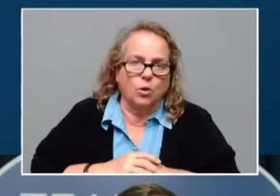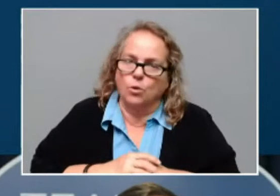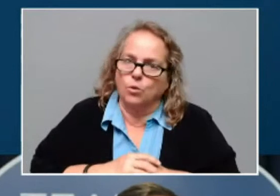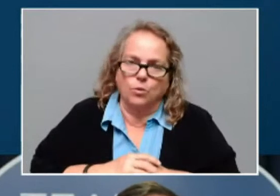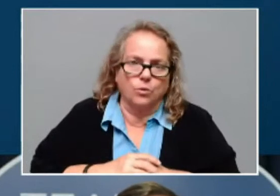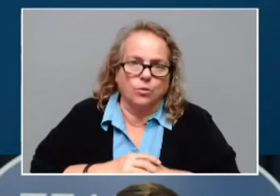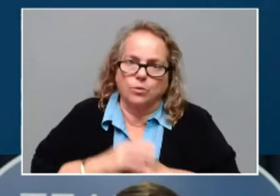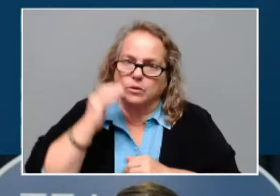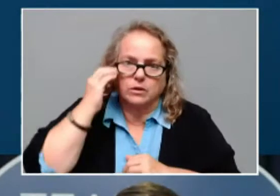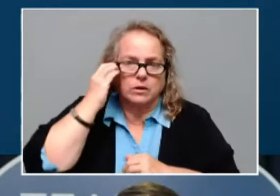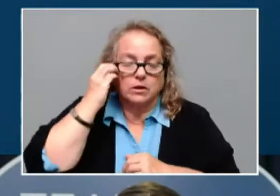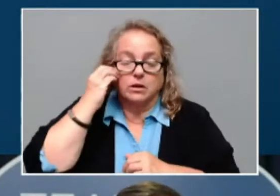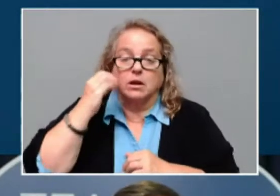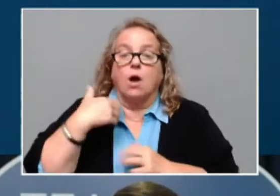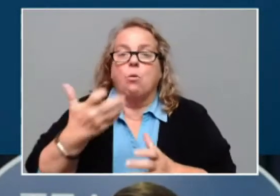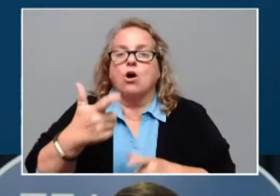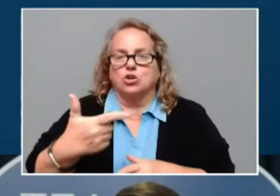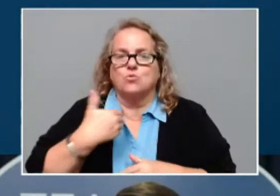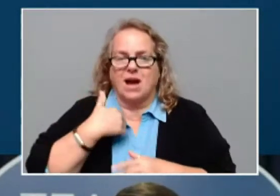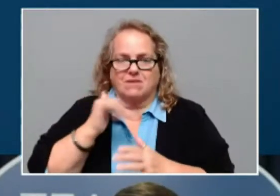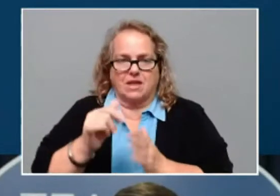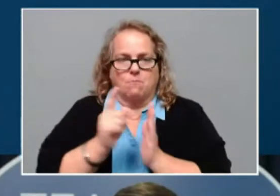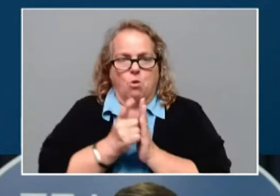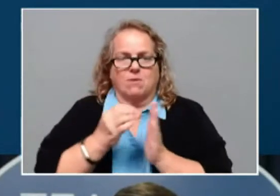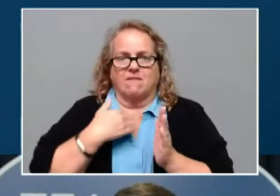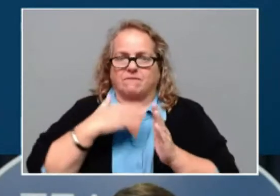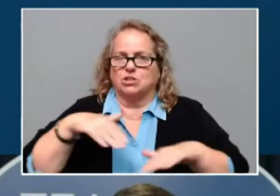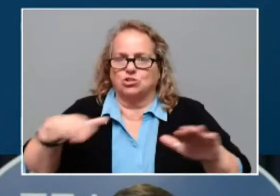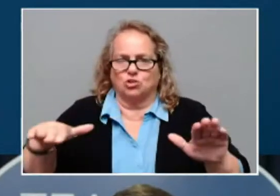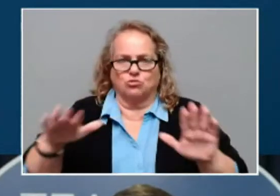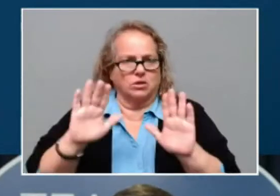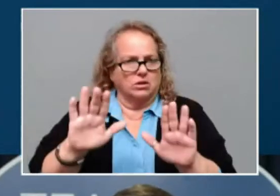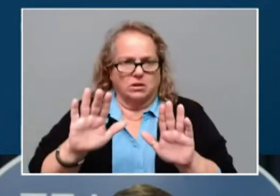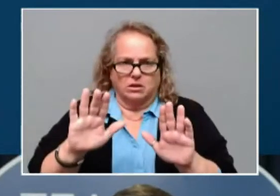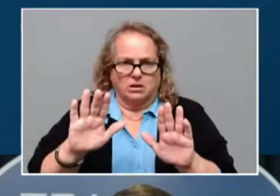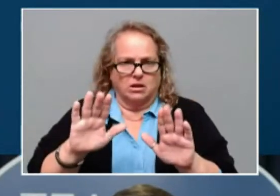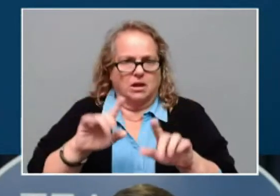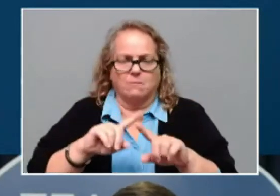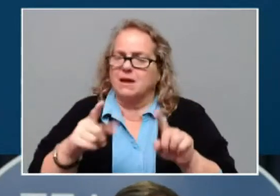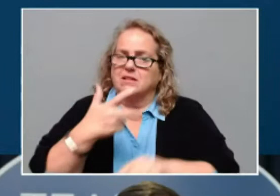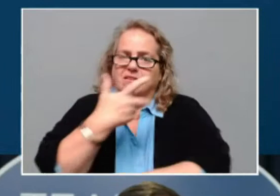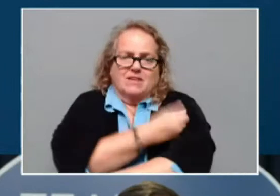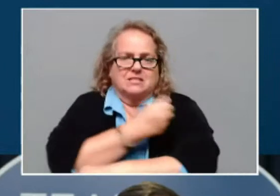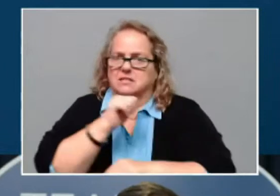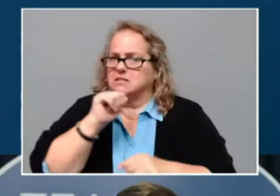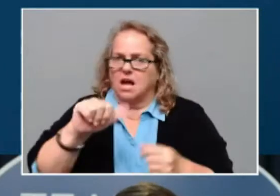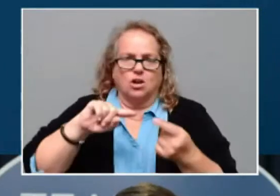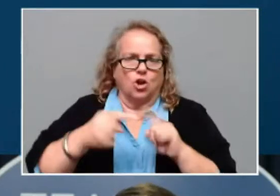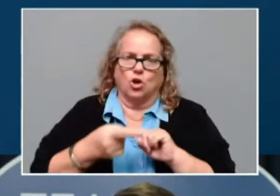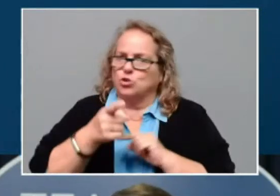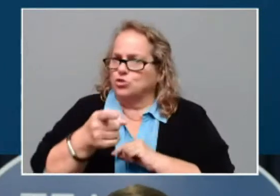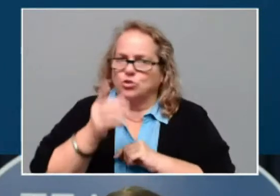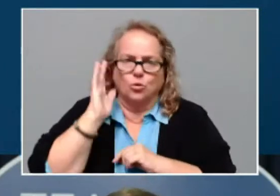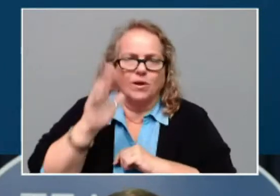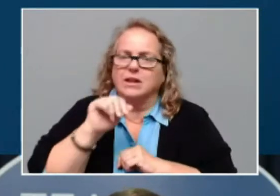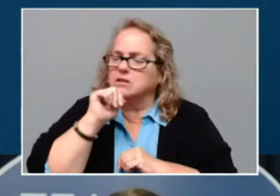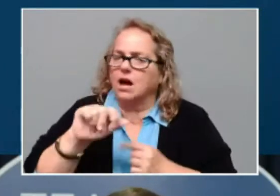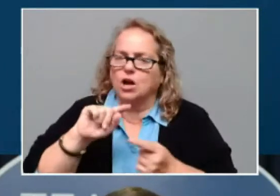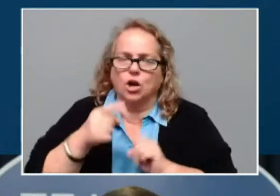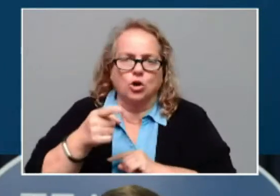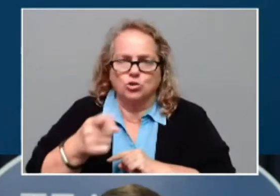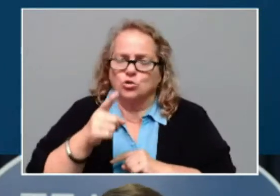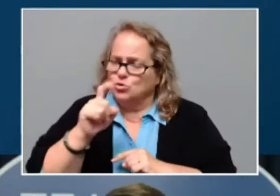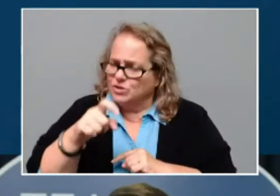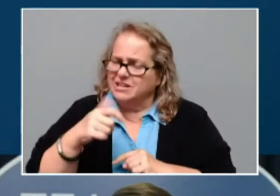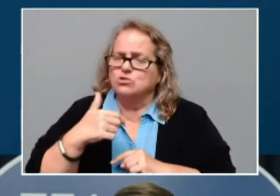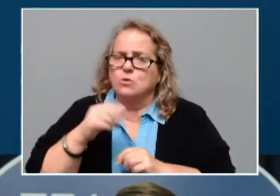really want you to have that moment or moments of bringing those incredible children into the world and then caring for them